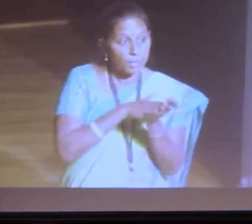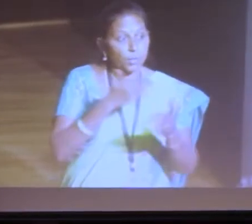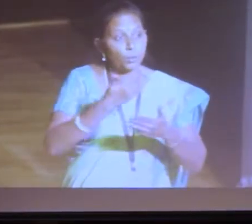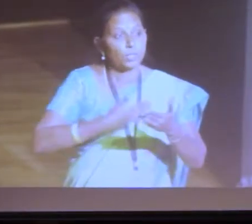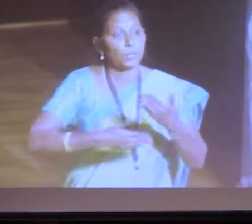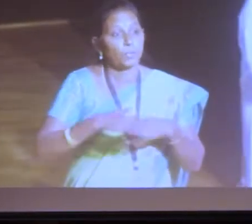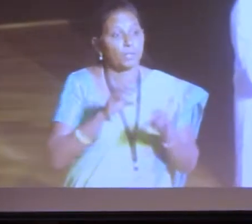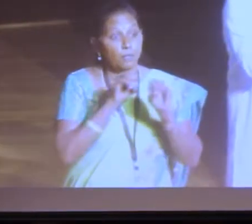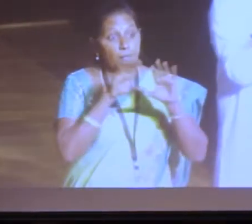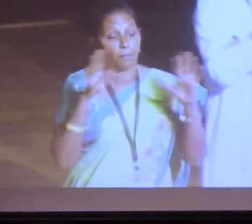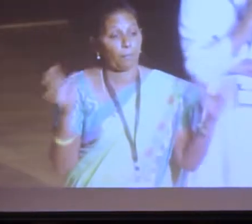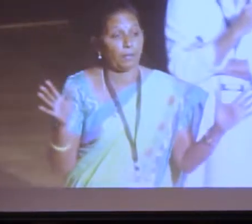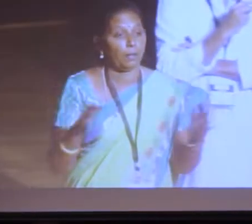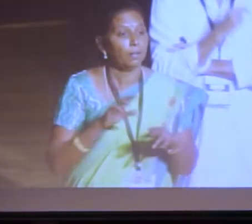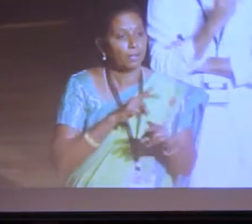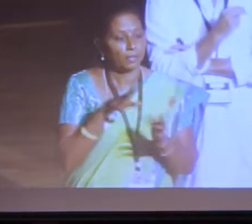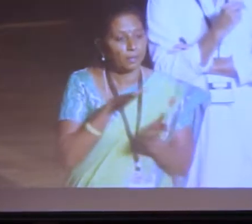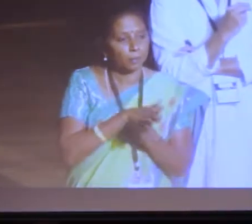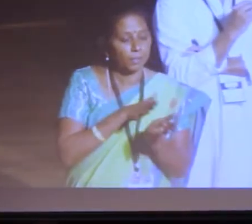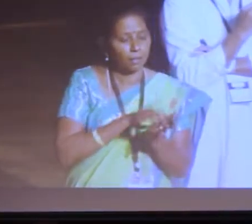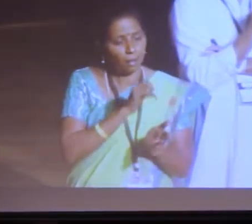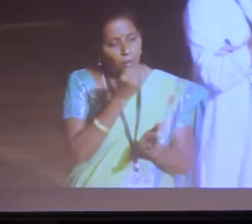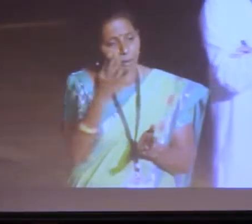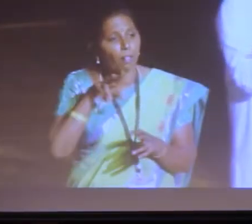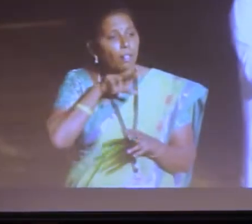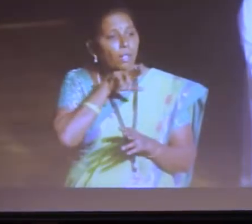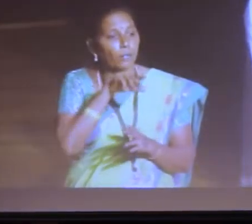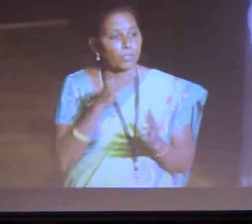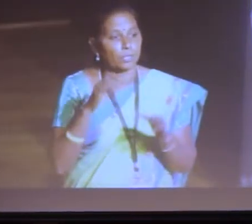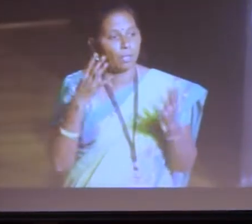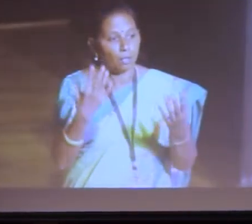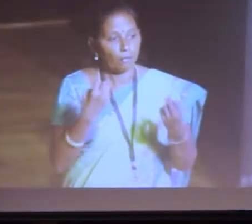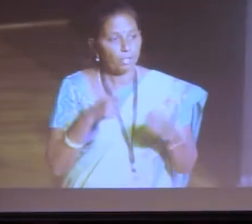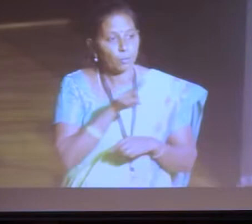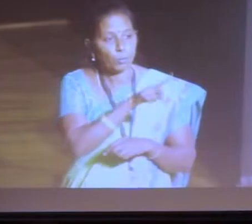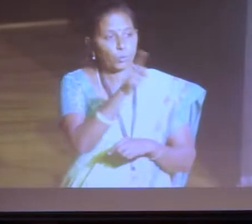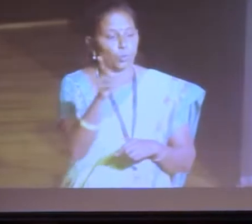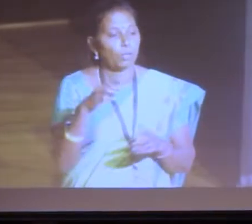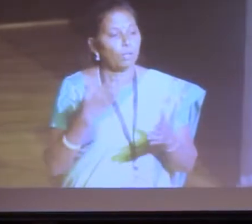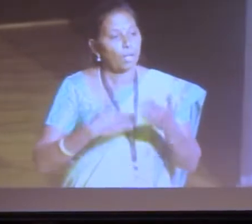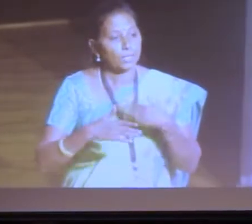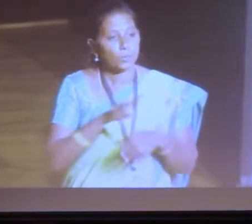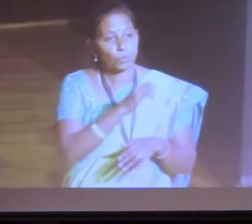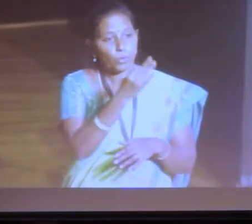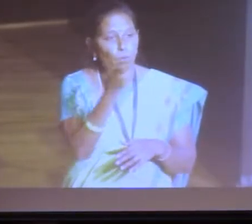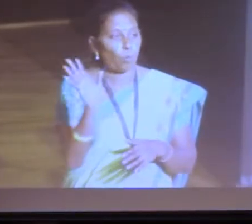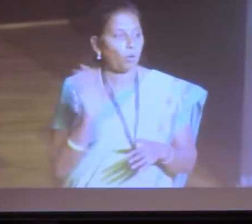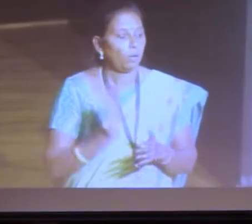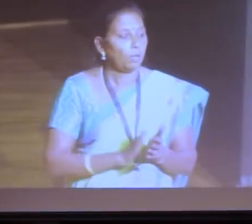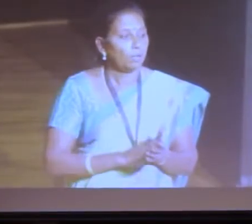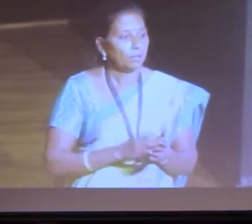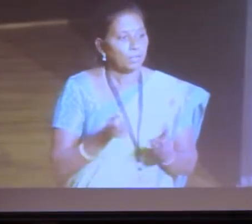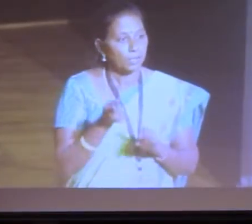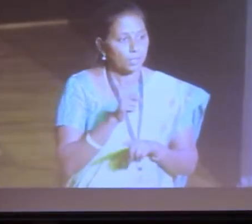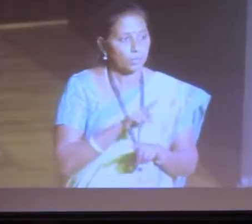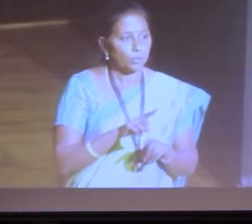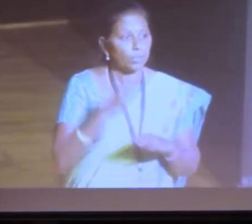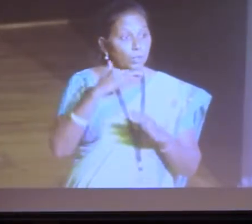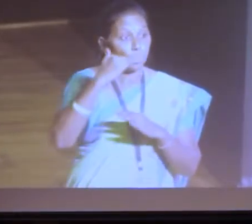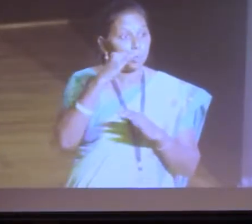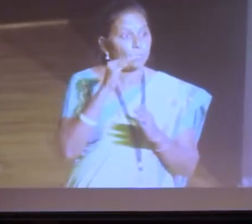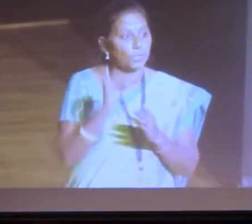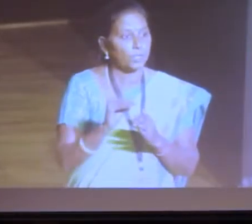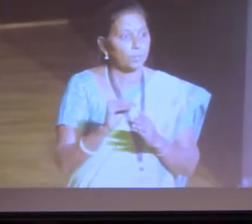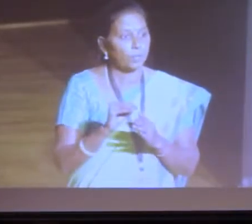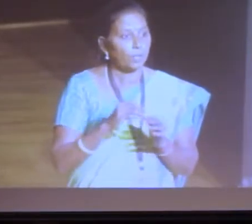disability disappear, which means anything printed in any language should be available to you in an accessible format. And there is also a talk just before